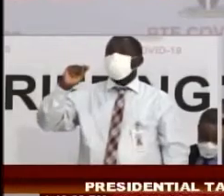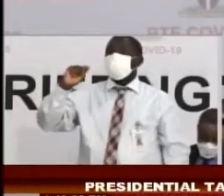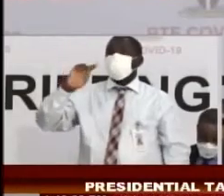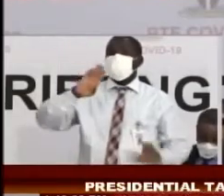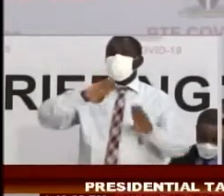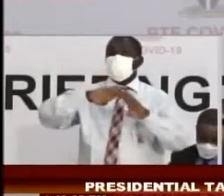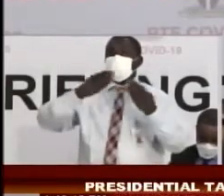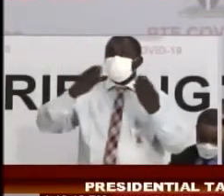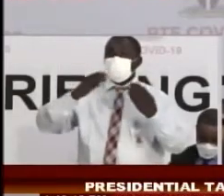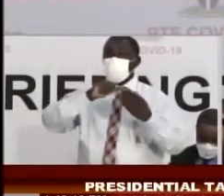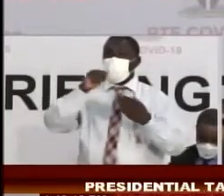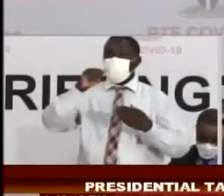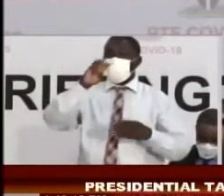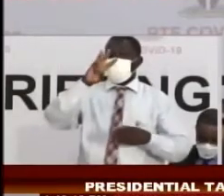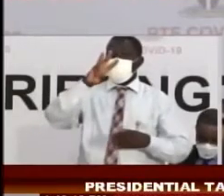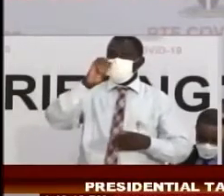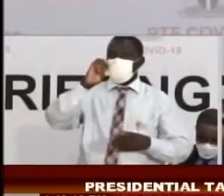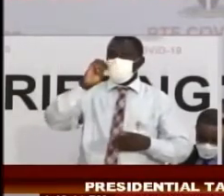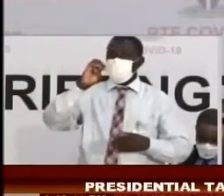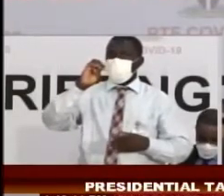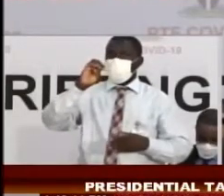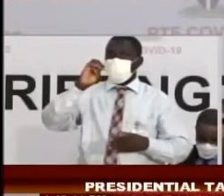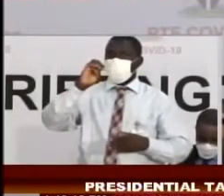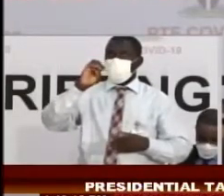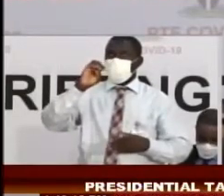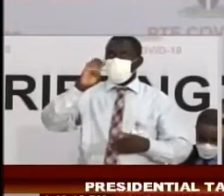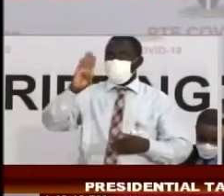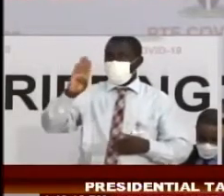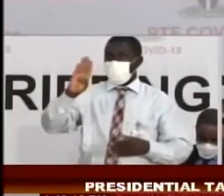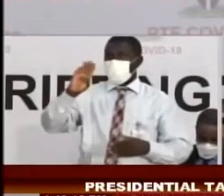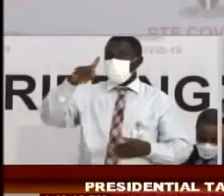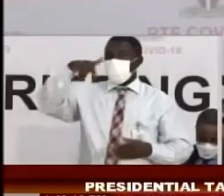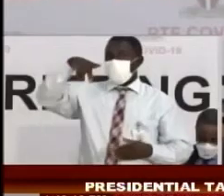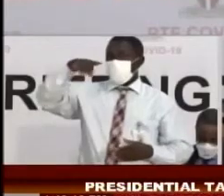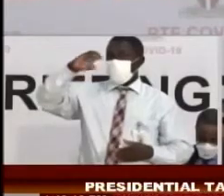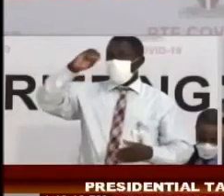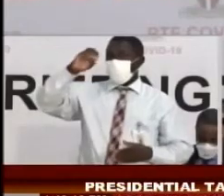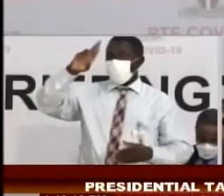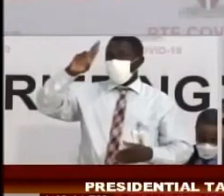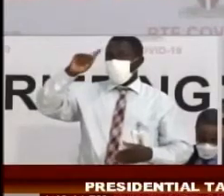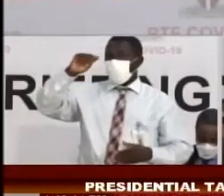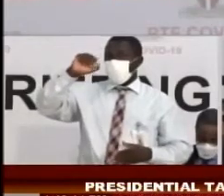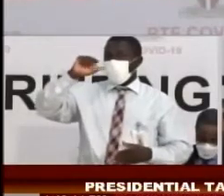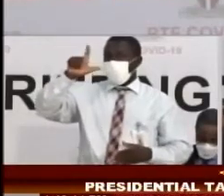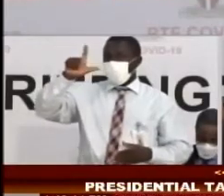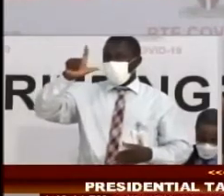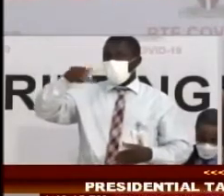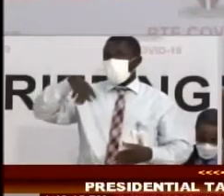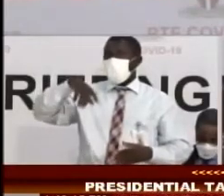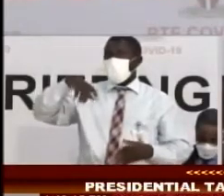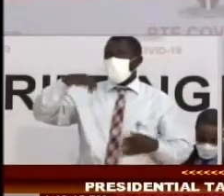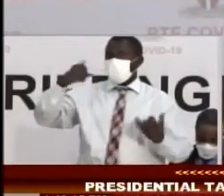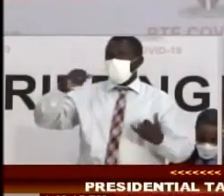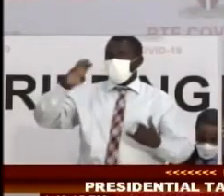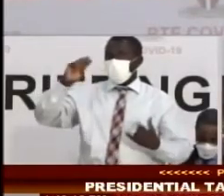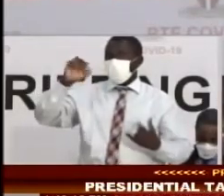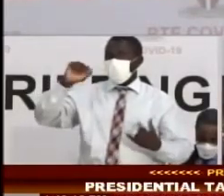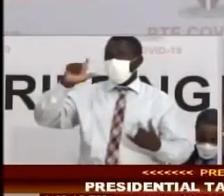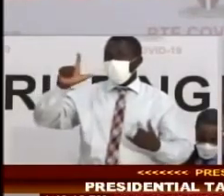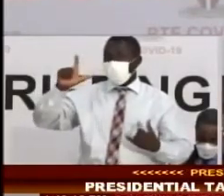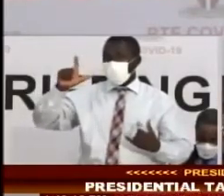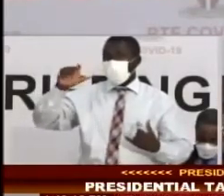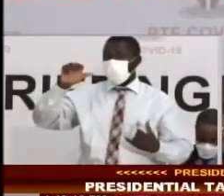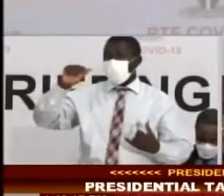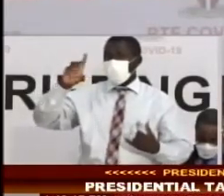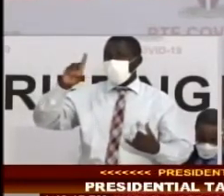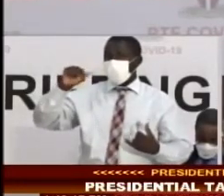conjunction with UBEC as a coordinating agency, the Malama Damadamu, the Minister of Education, as well as the PAMSEC and